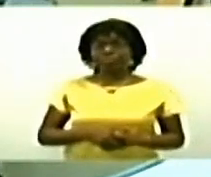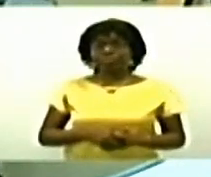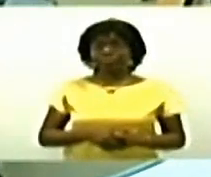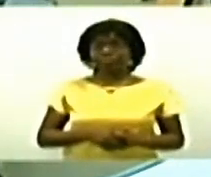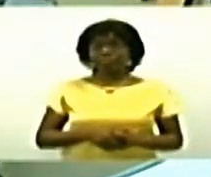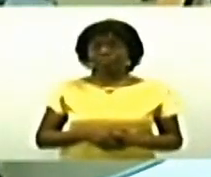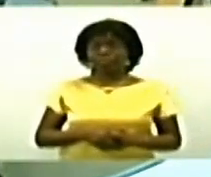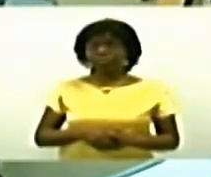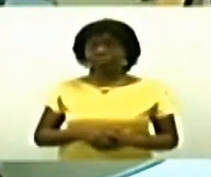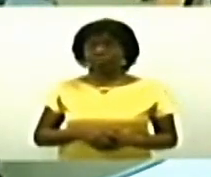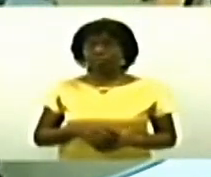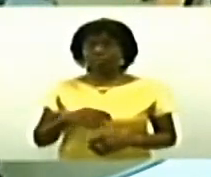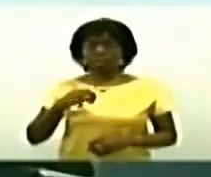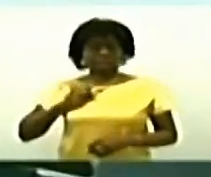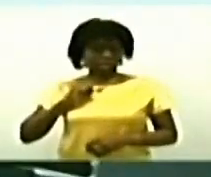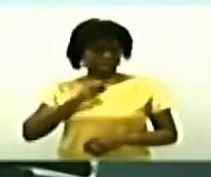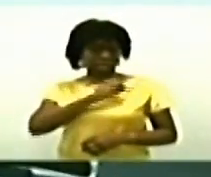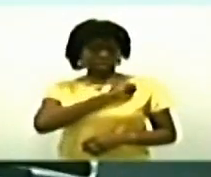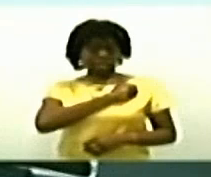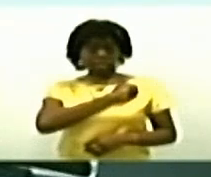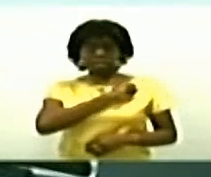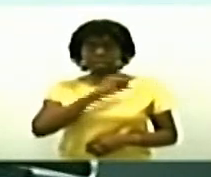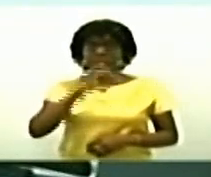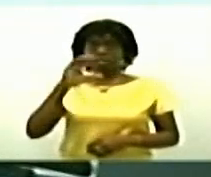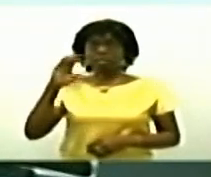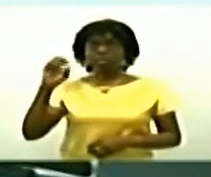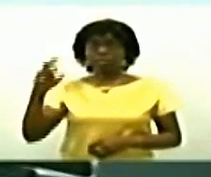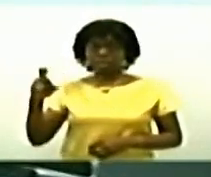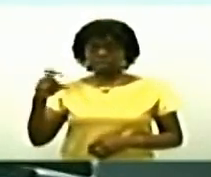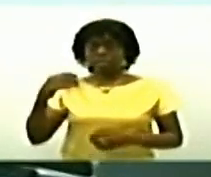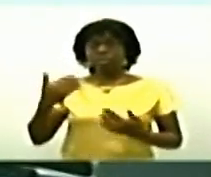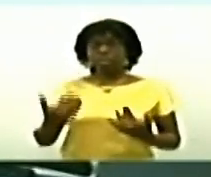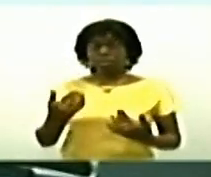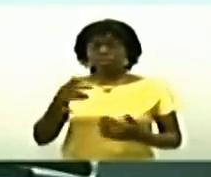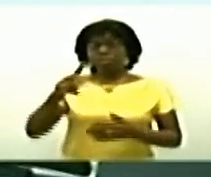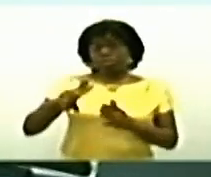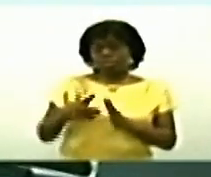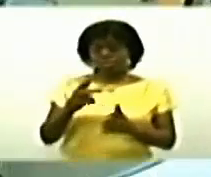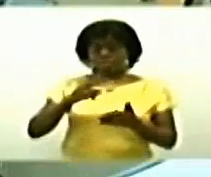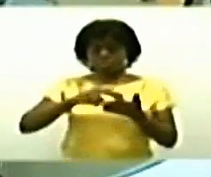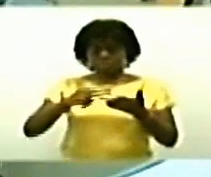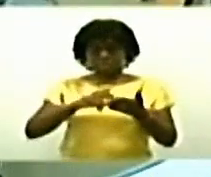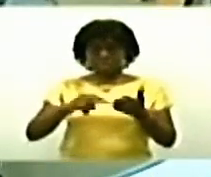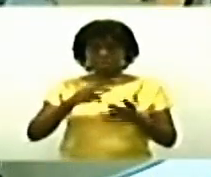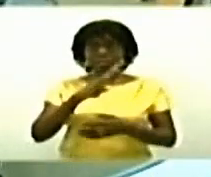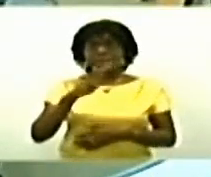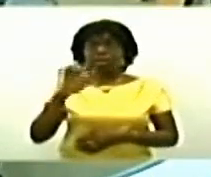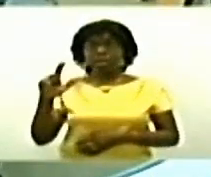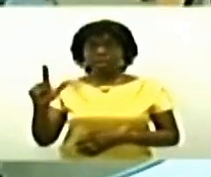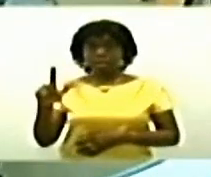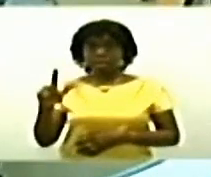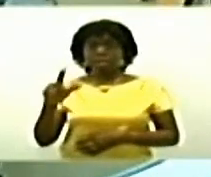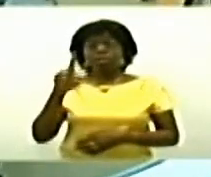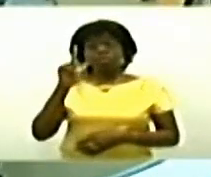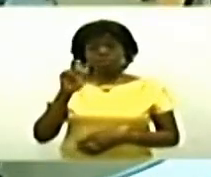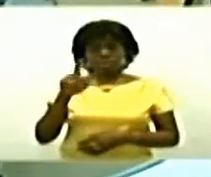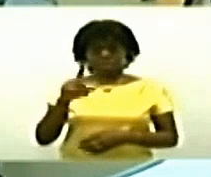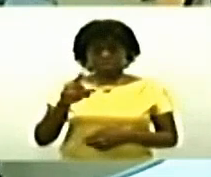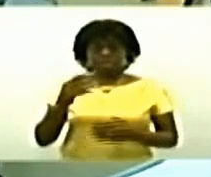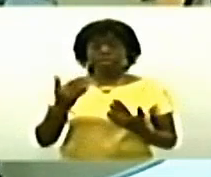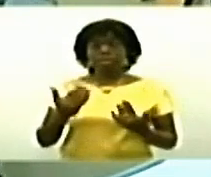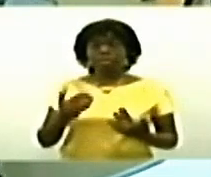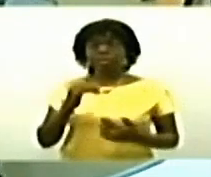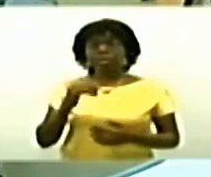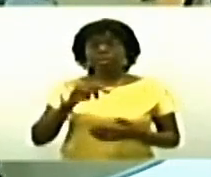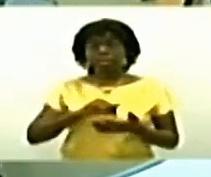Senator Cox. Mr. President, I beg to move the third reading of the bill. Honourable members, the question proposed is that the